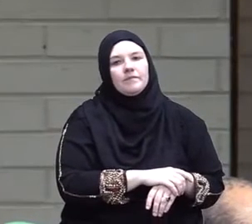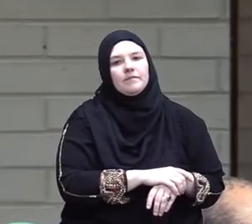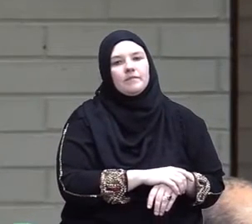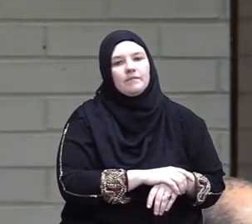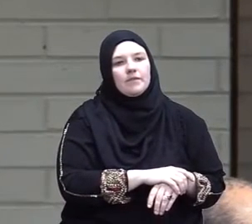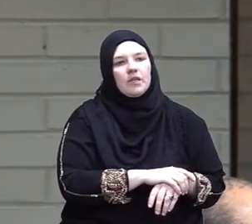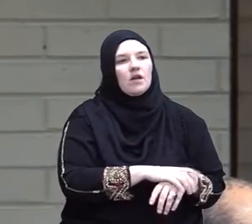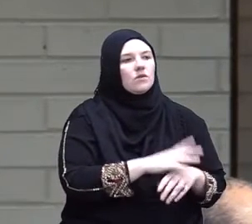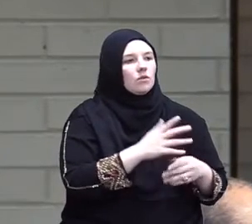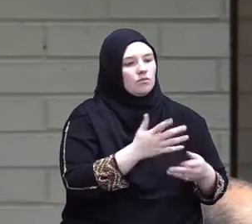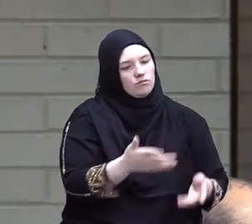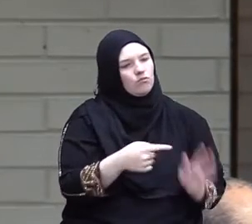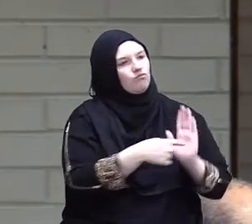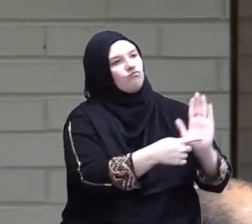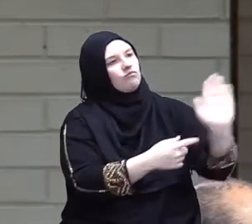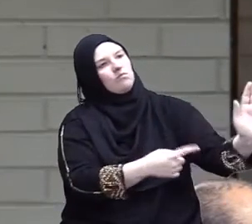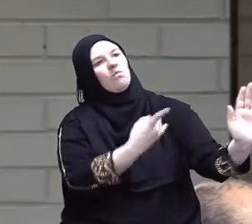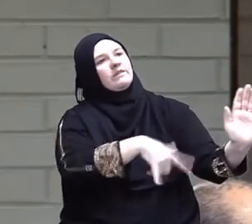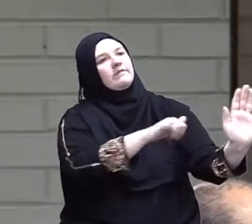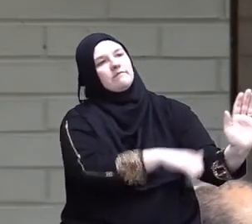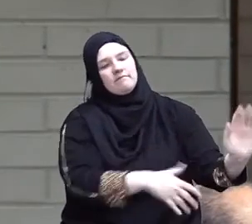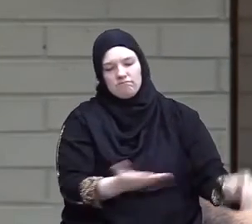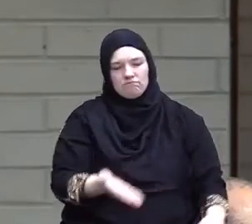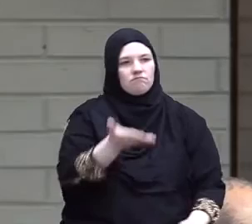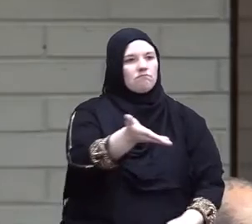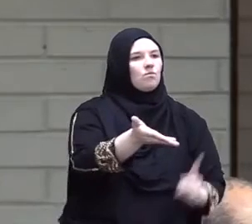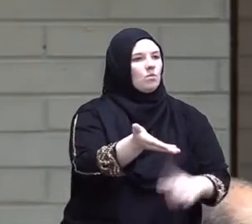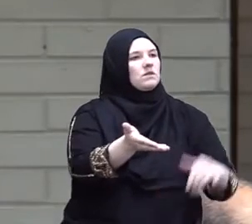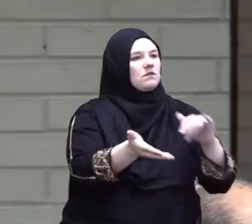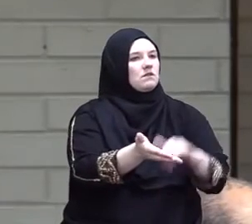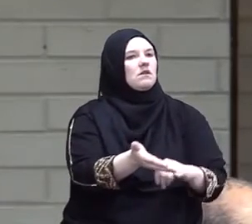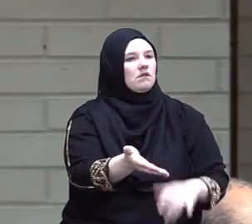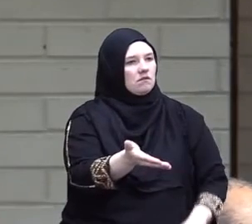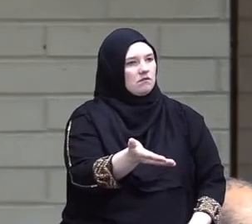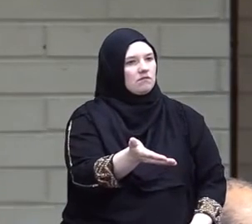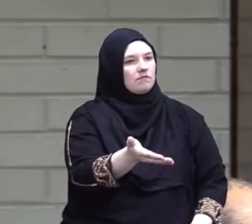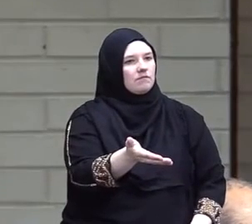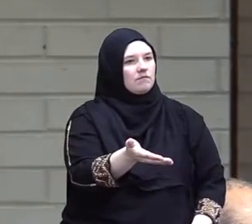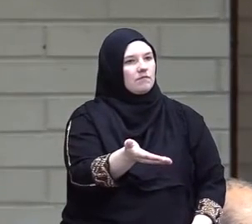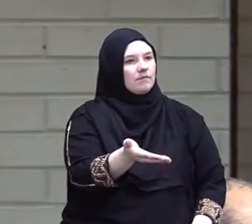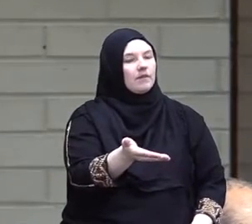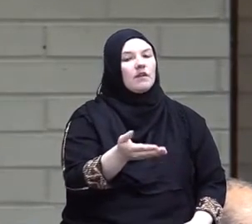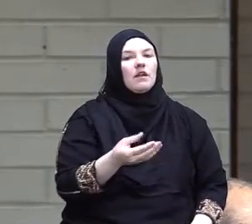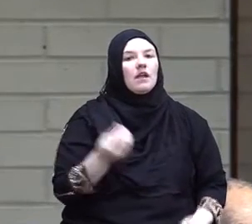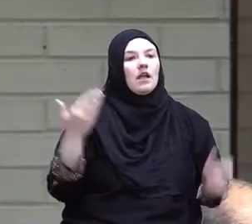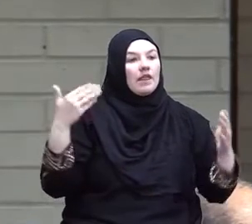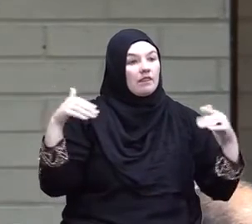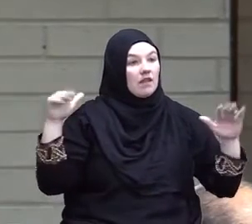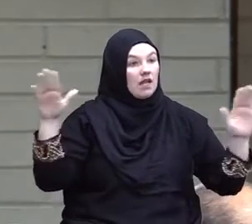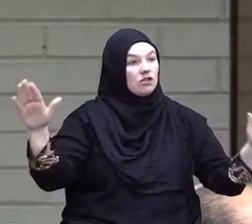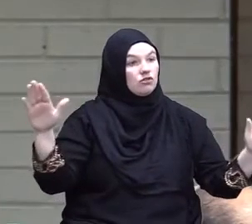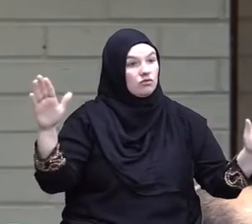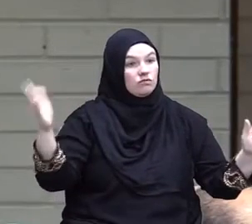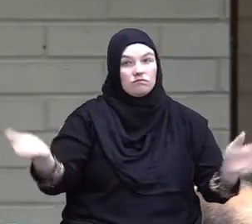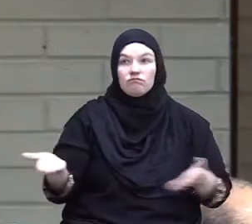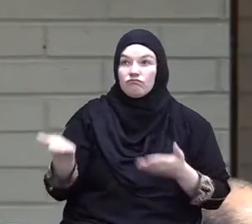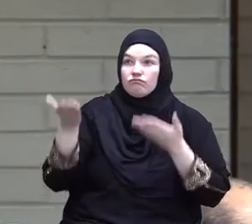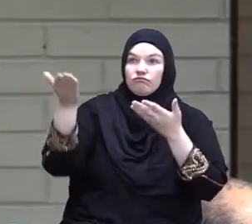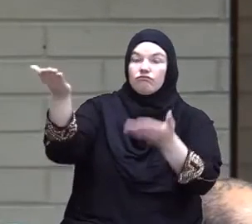them, to name them, right? And the angels were presented with